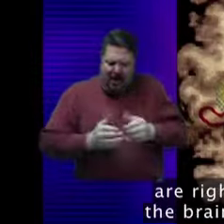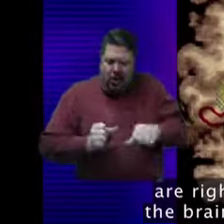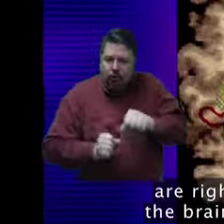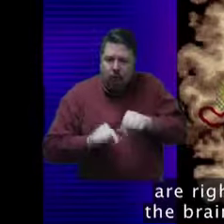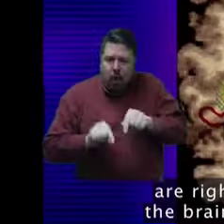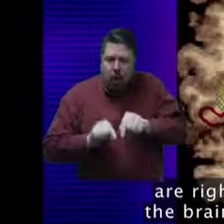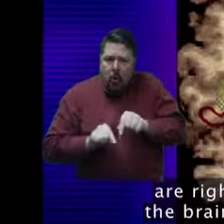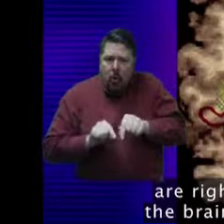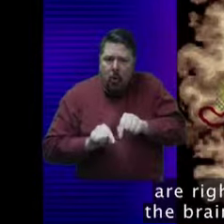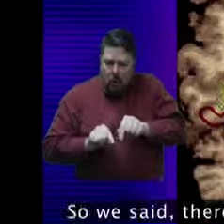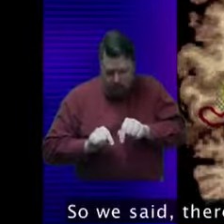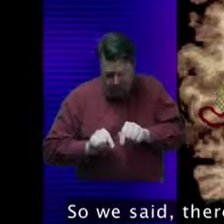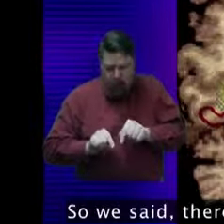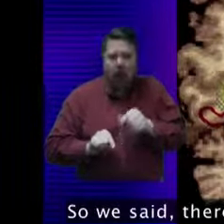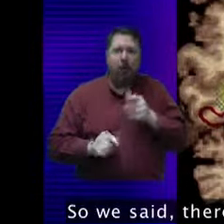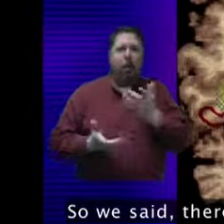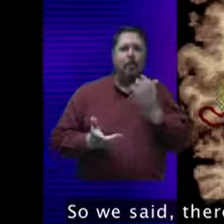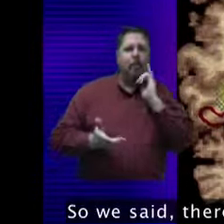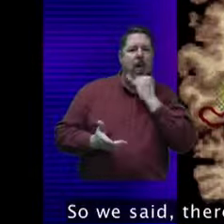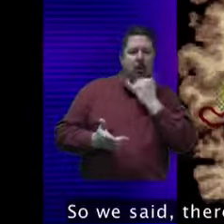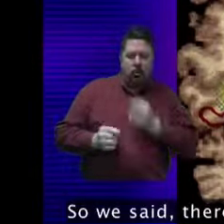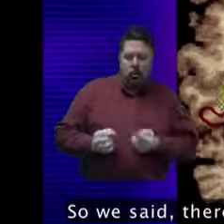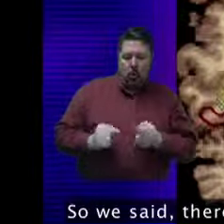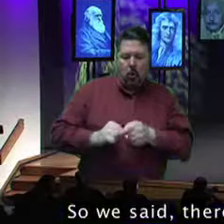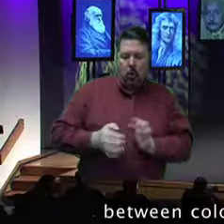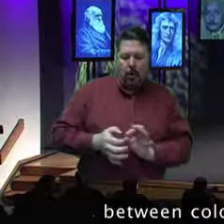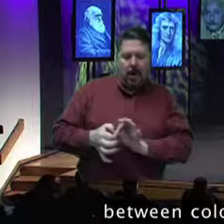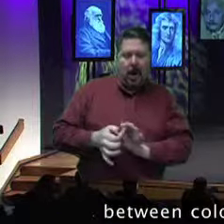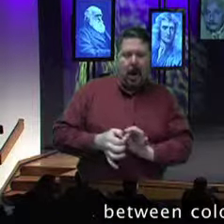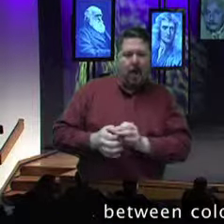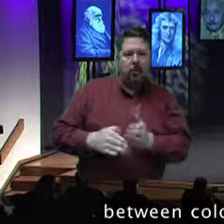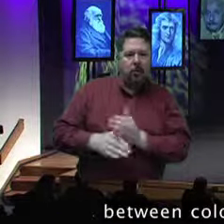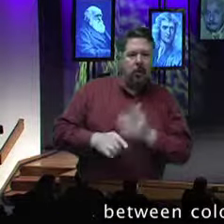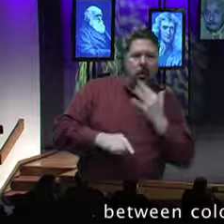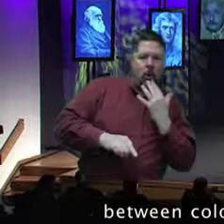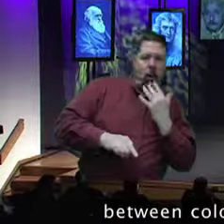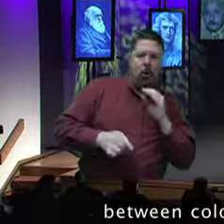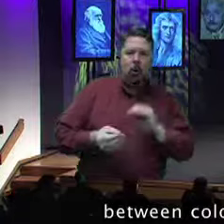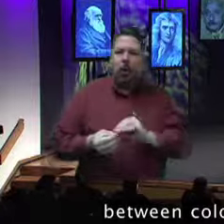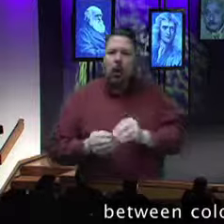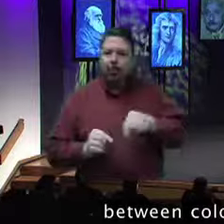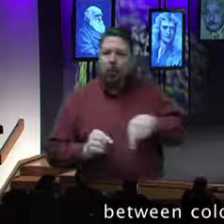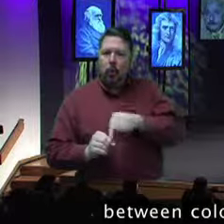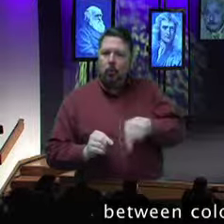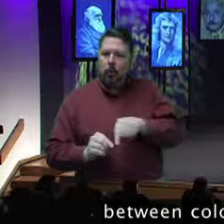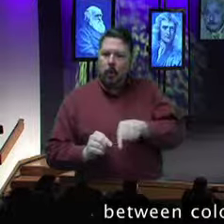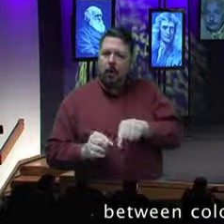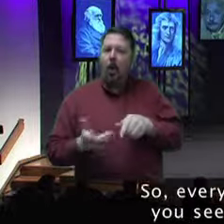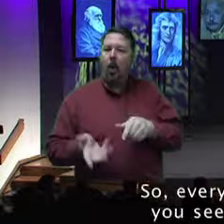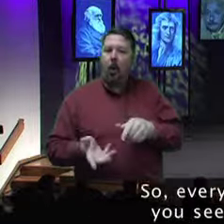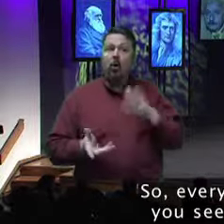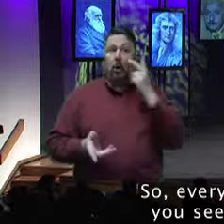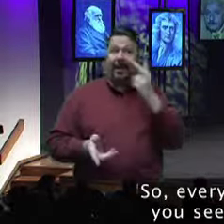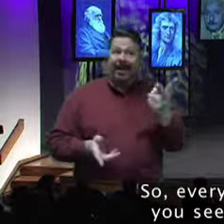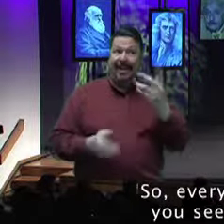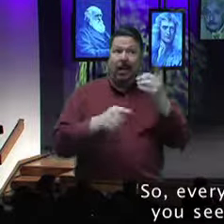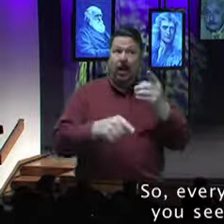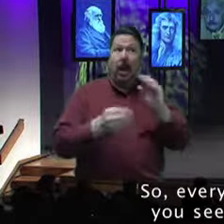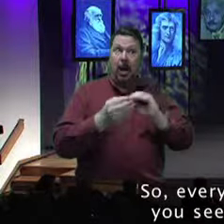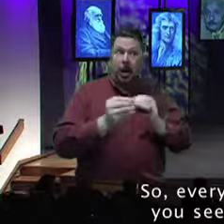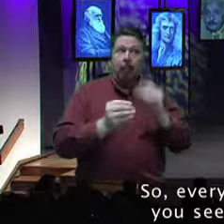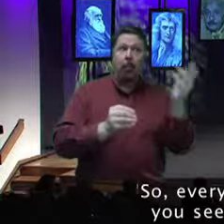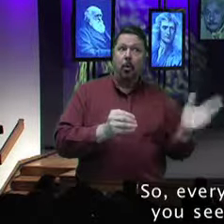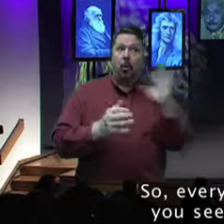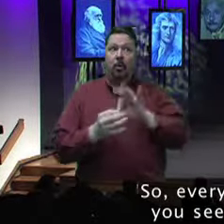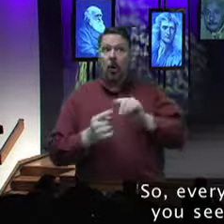brain, in the fusiform gyrus. So we said there's some accidental cross-wiring between color and numbers in the brain. So every time you